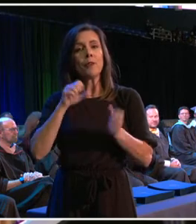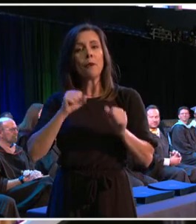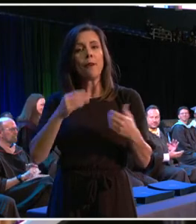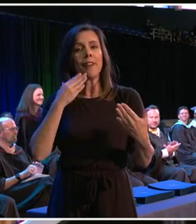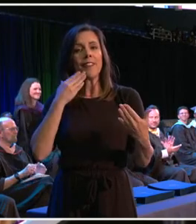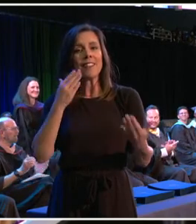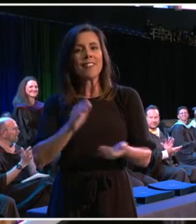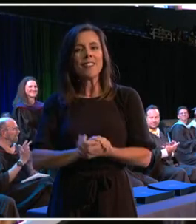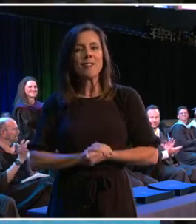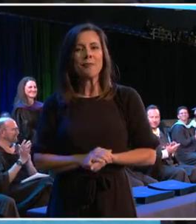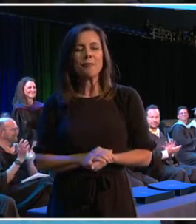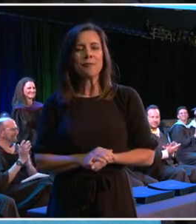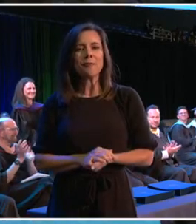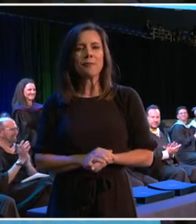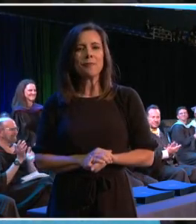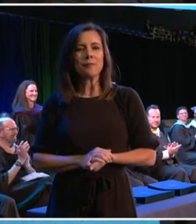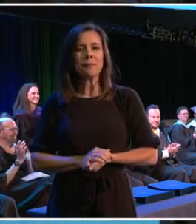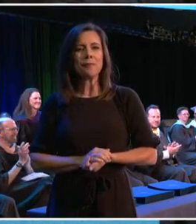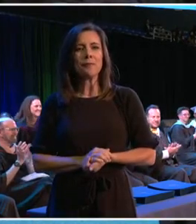recognized?